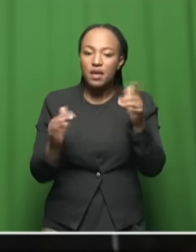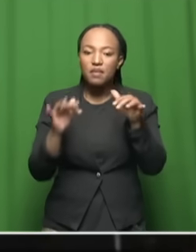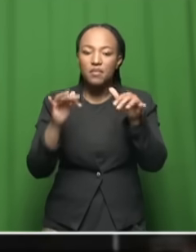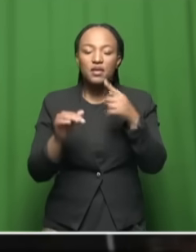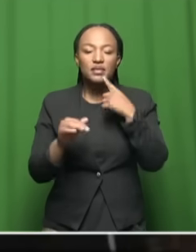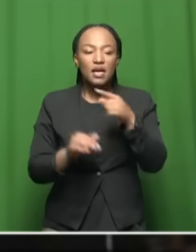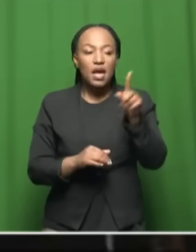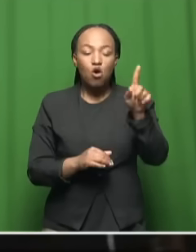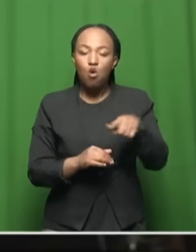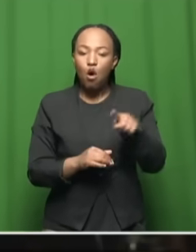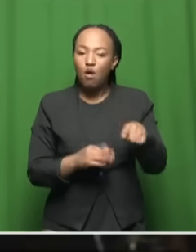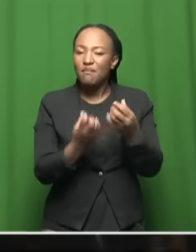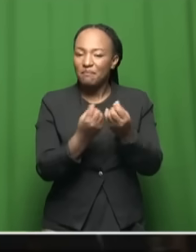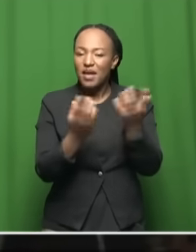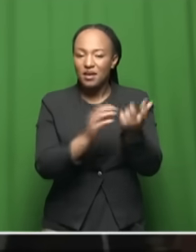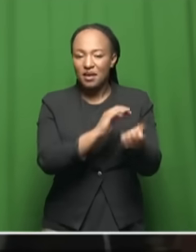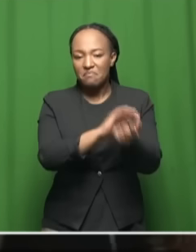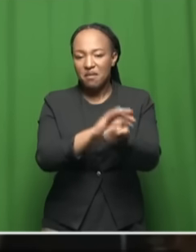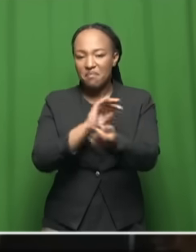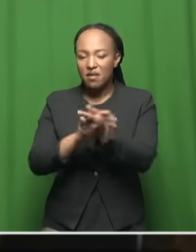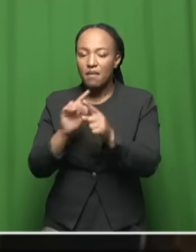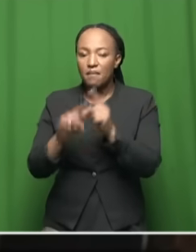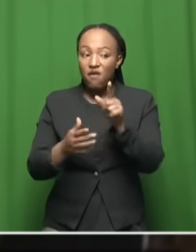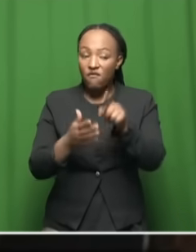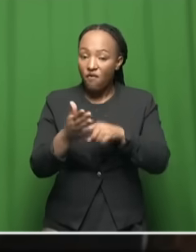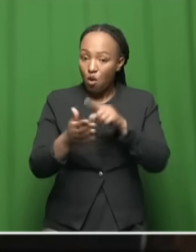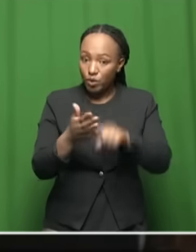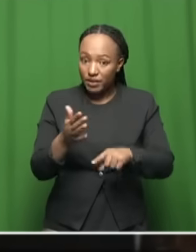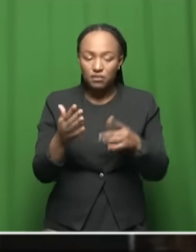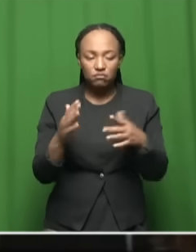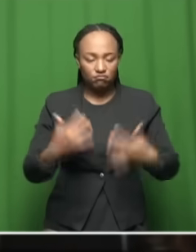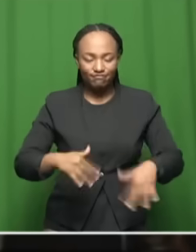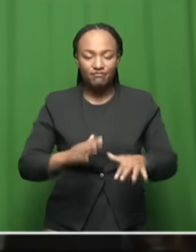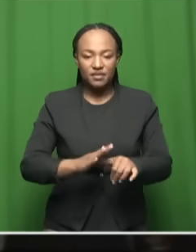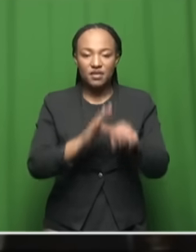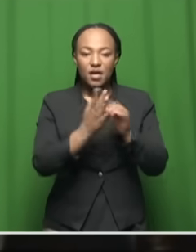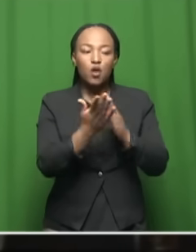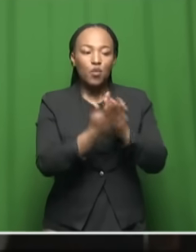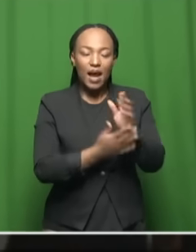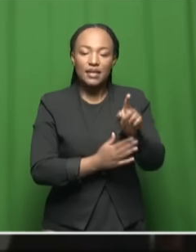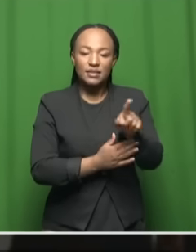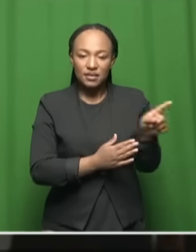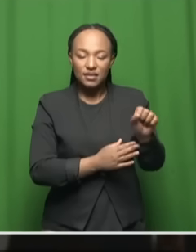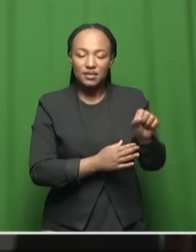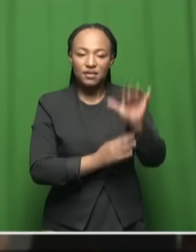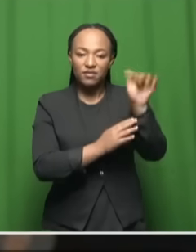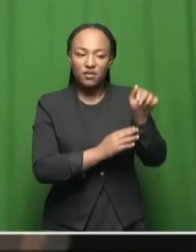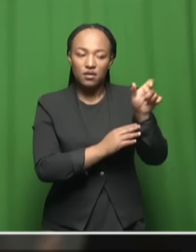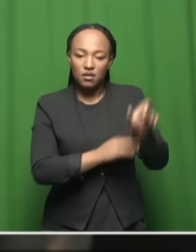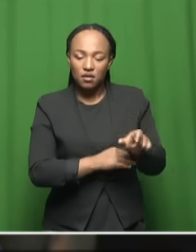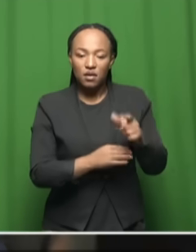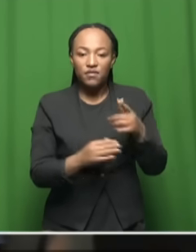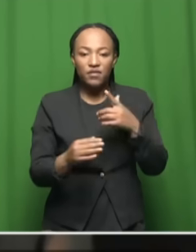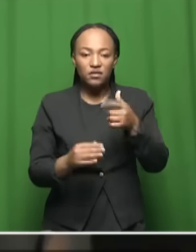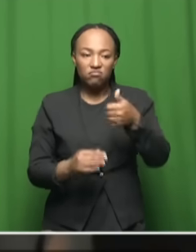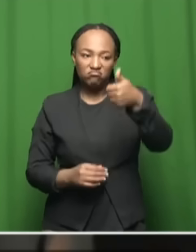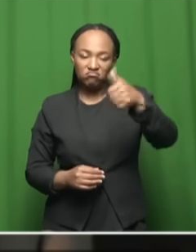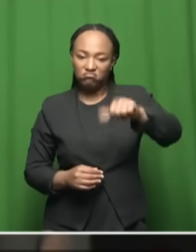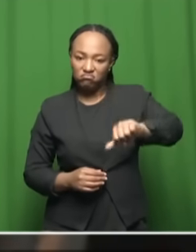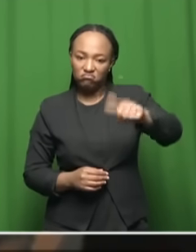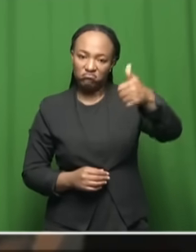wrong and so much happening. But voting is that critical thing that gives you the right as a citizen to say either I endorse or enough,